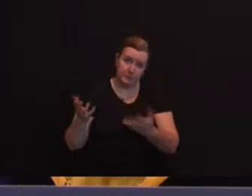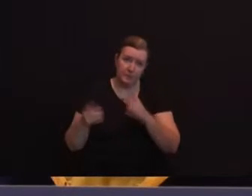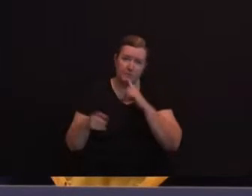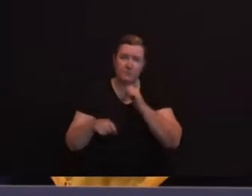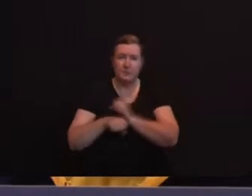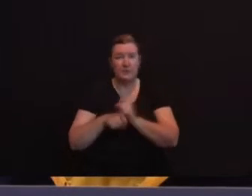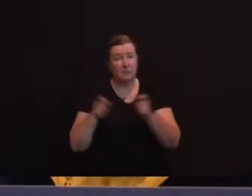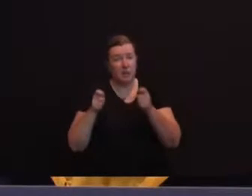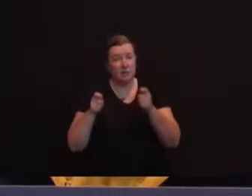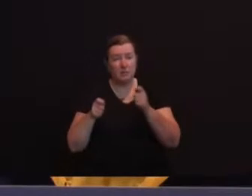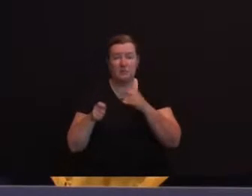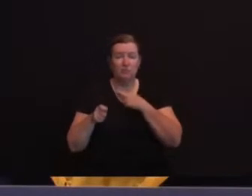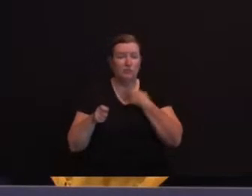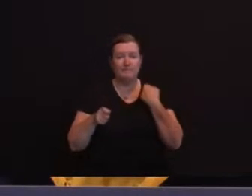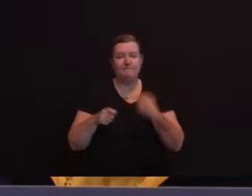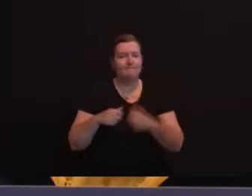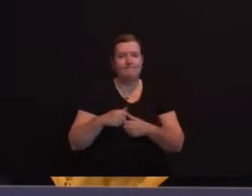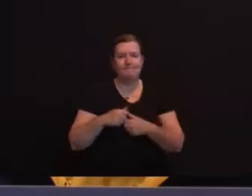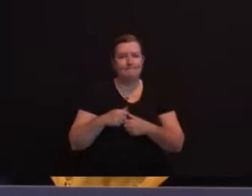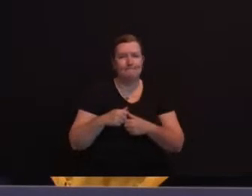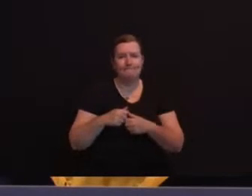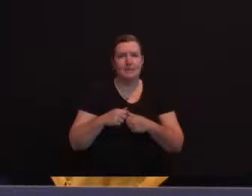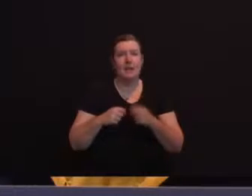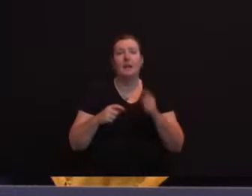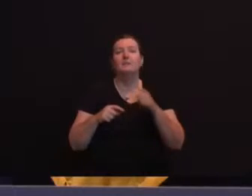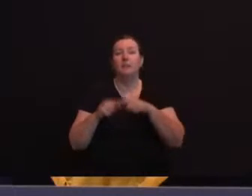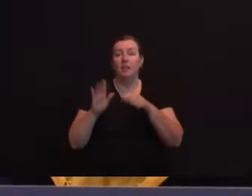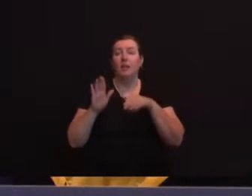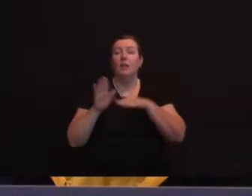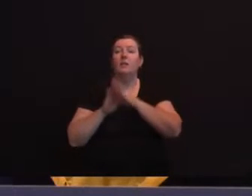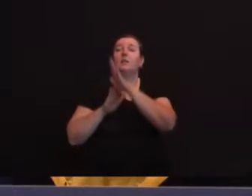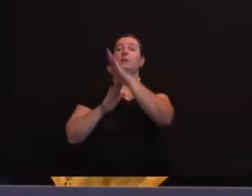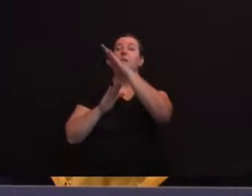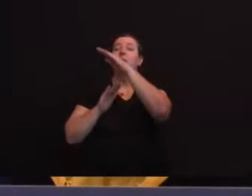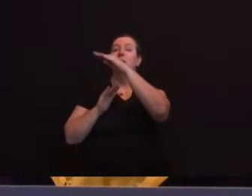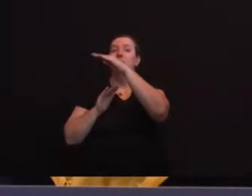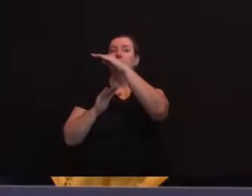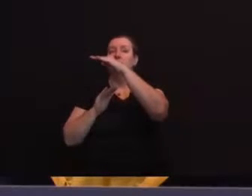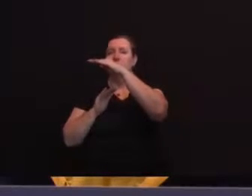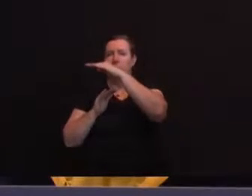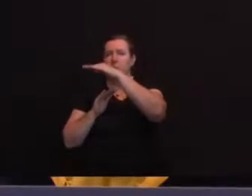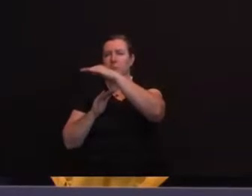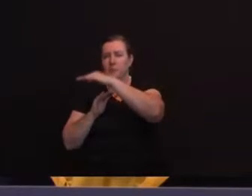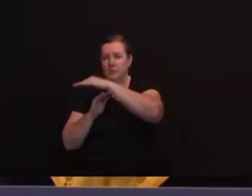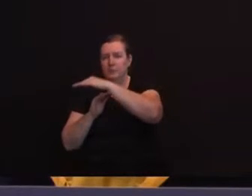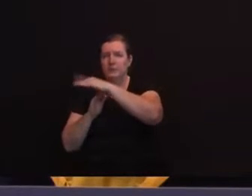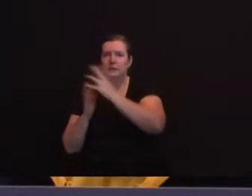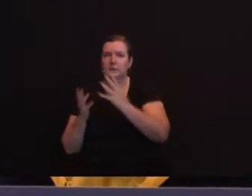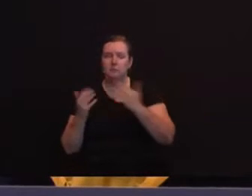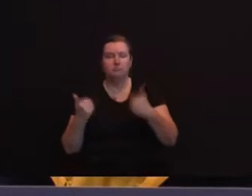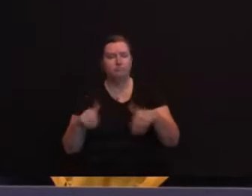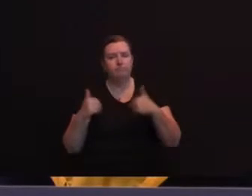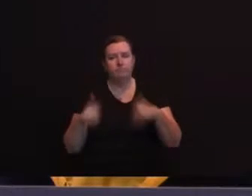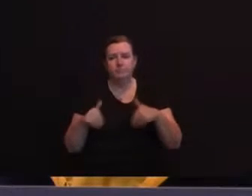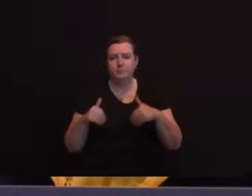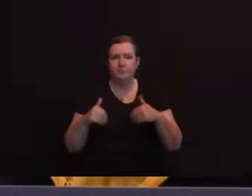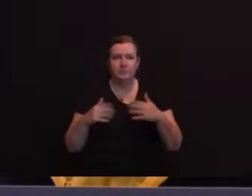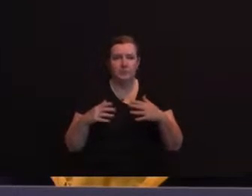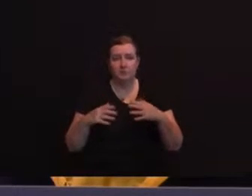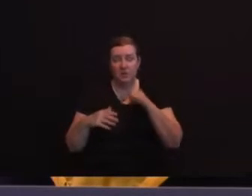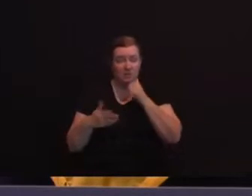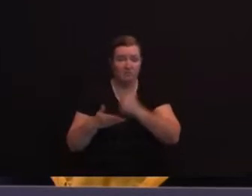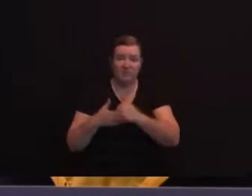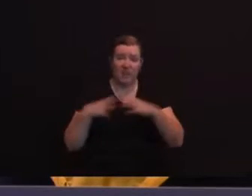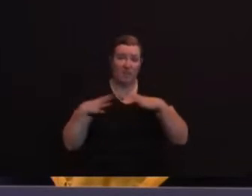is stretched out, and holidays don't help. I don't think we're going to be taking any more steps to